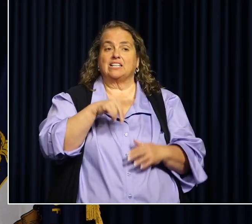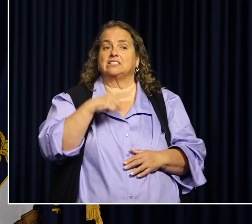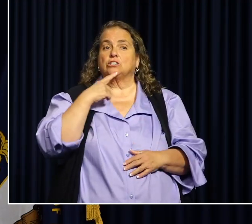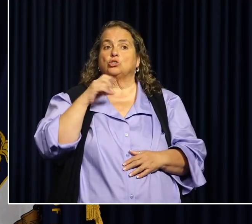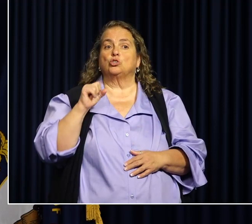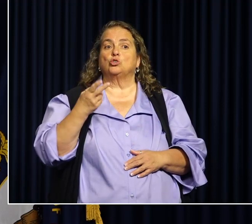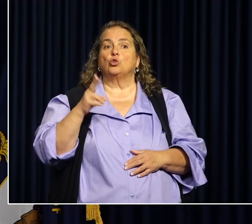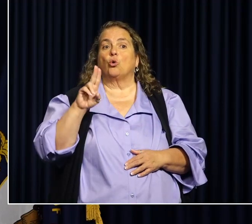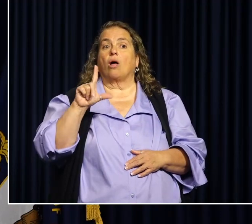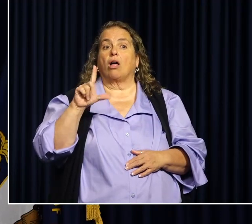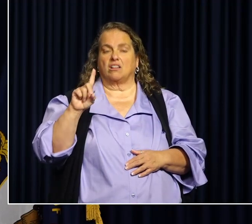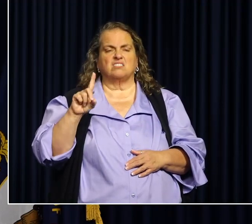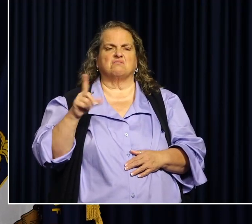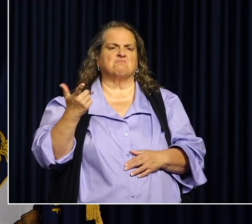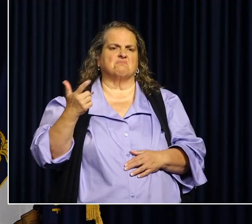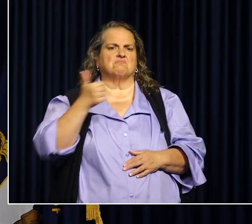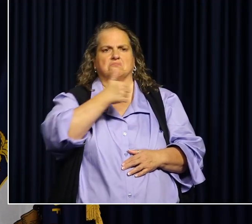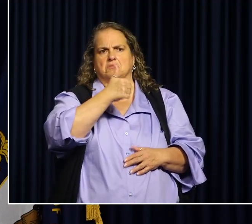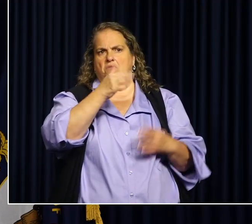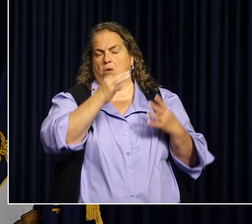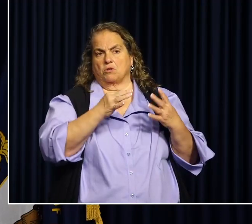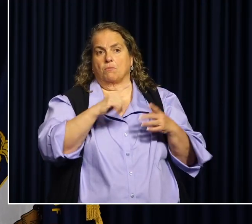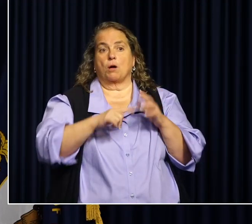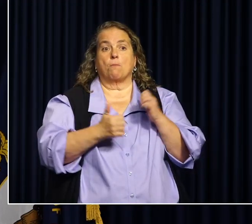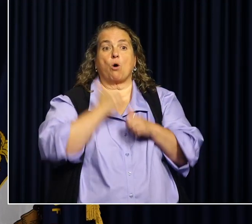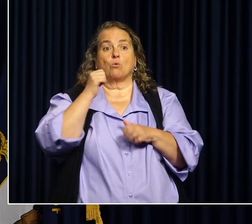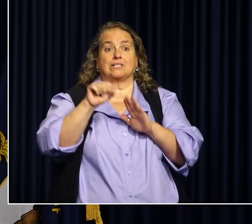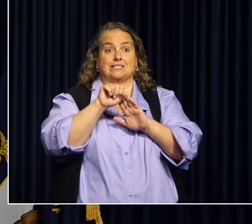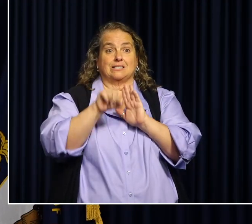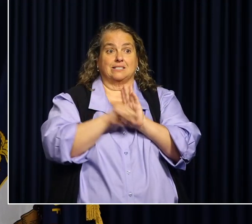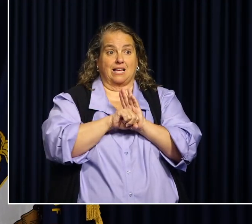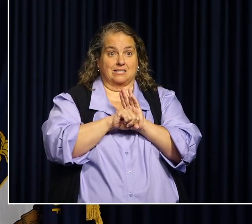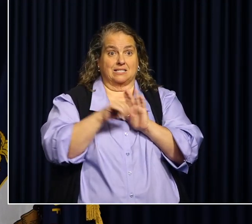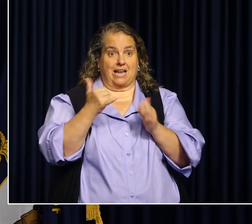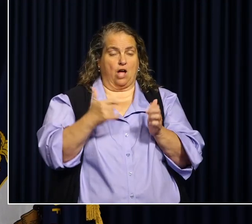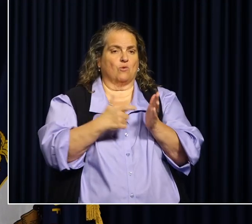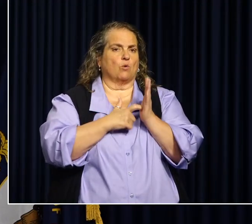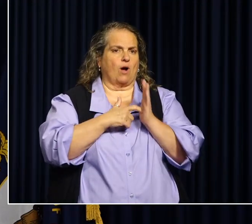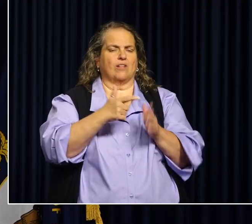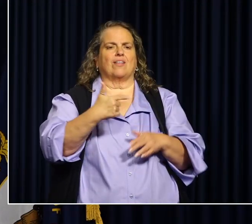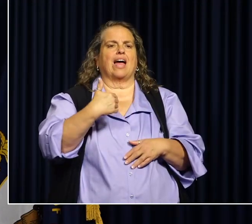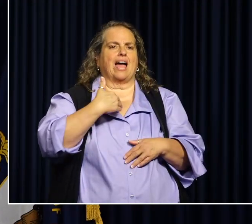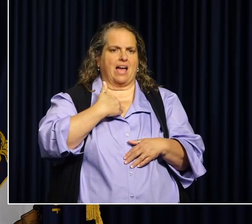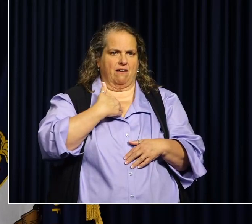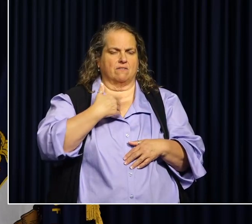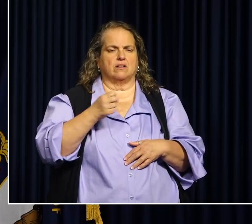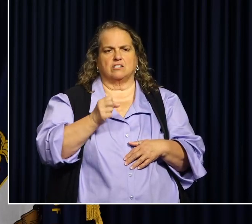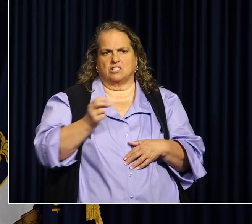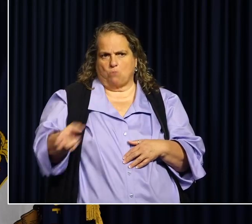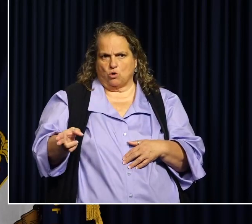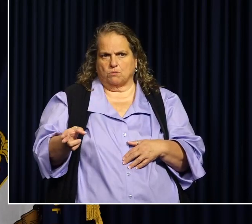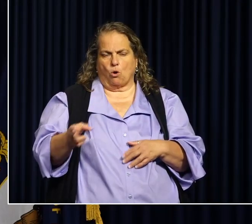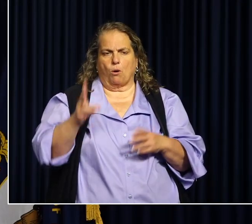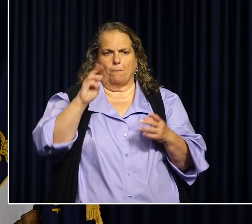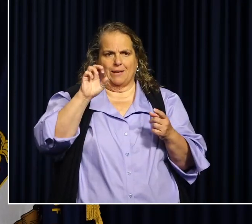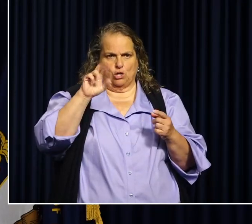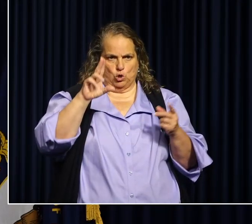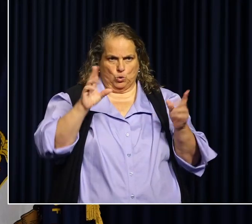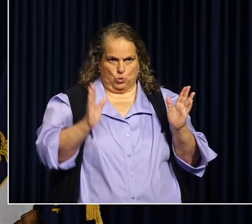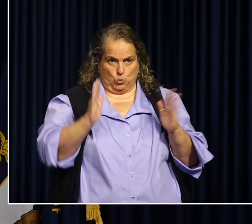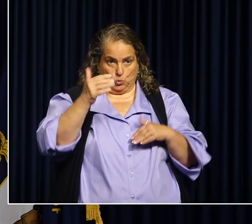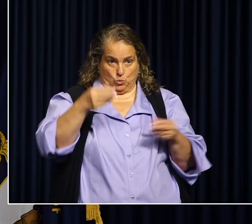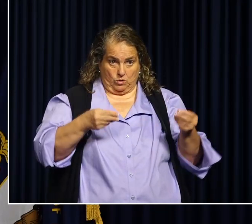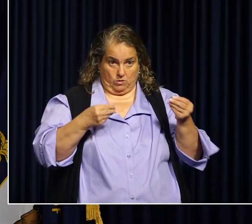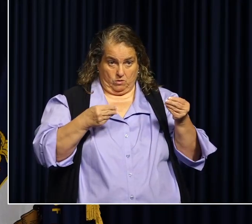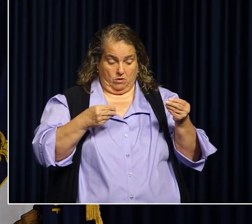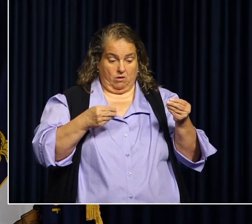optional, but most states that are coming back are requiring those types of things out of restaurants. It's trying to reduce the amount of